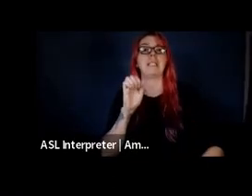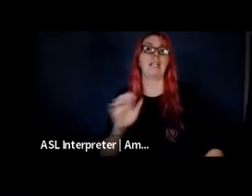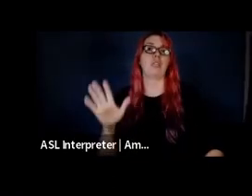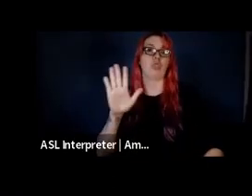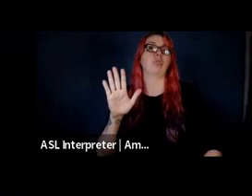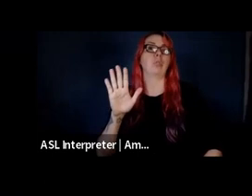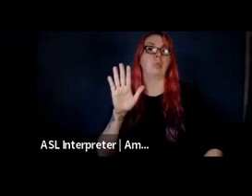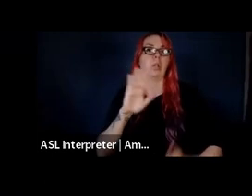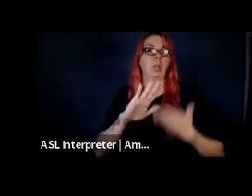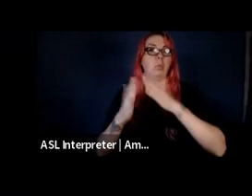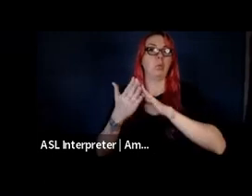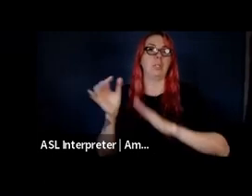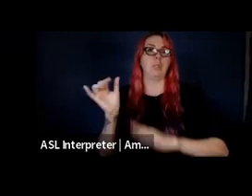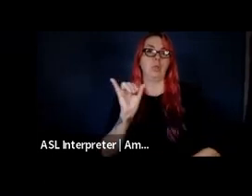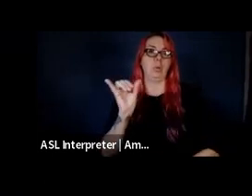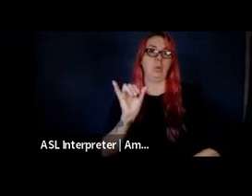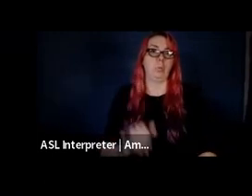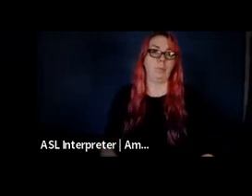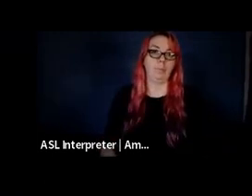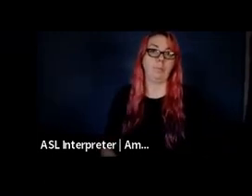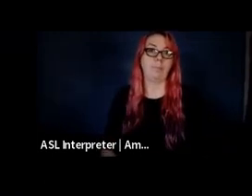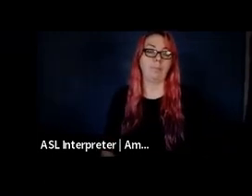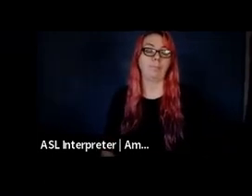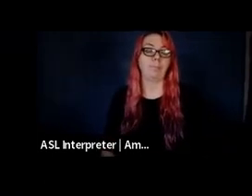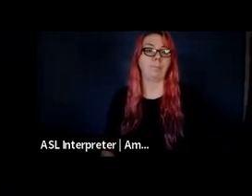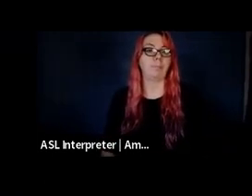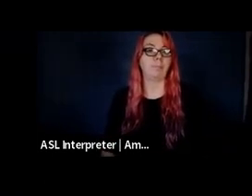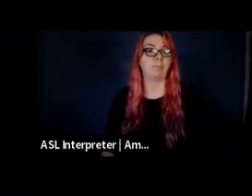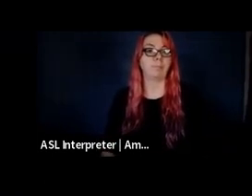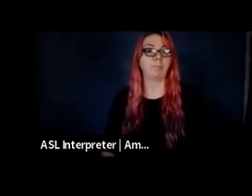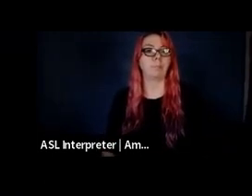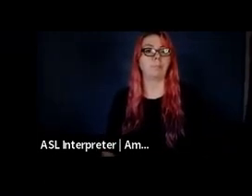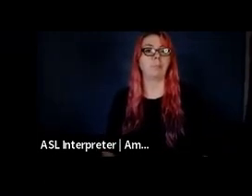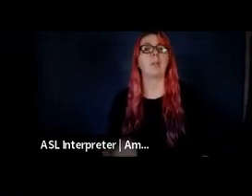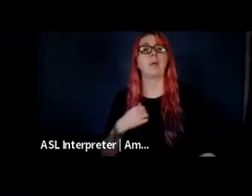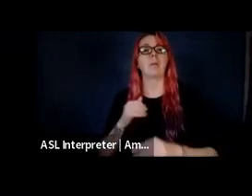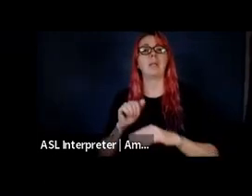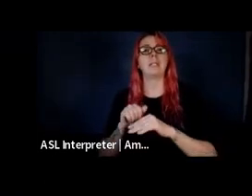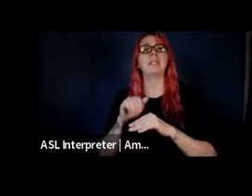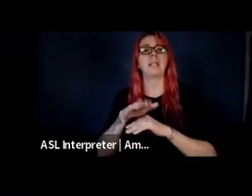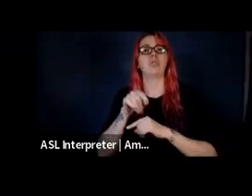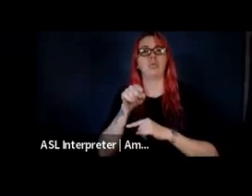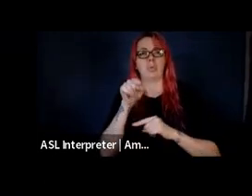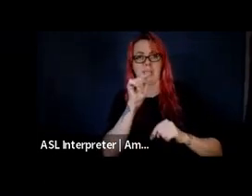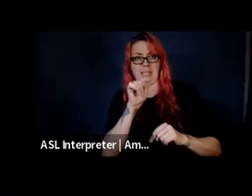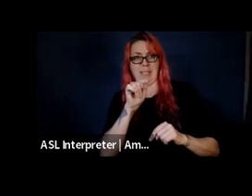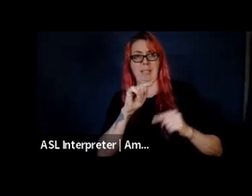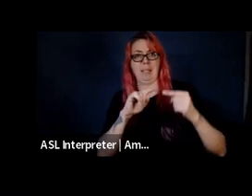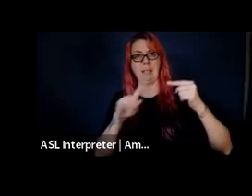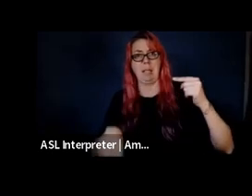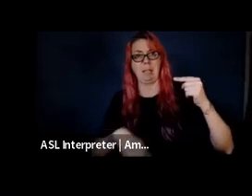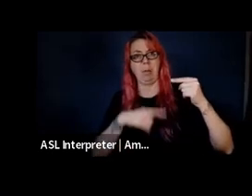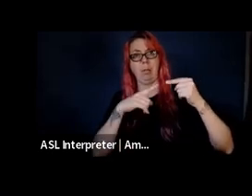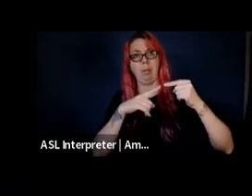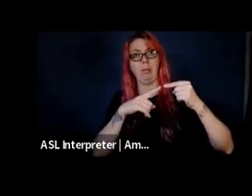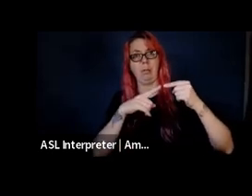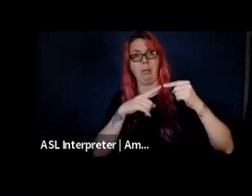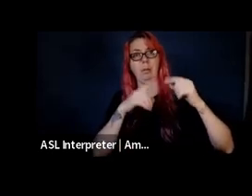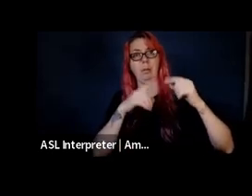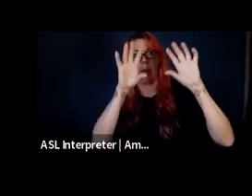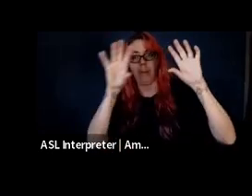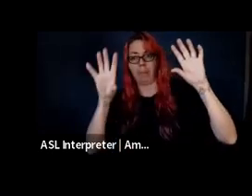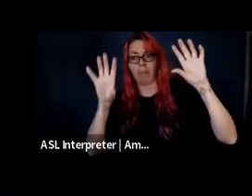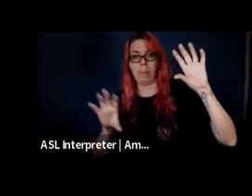And so just to get to this, and I sent this to you, but again, if you want to have like a framework for kind of how,